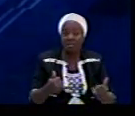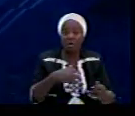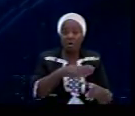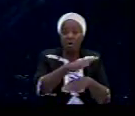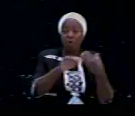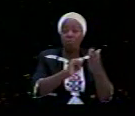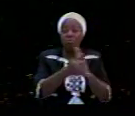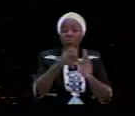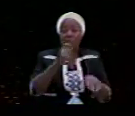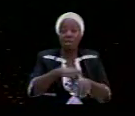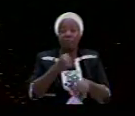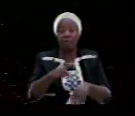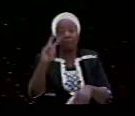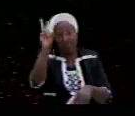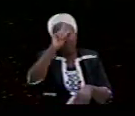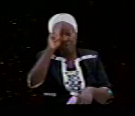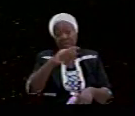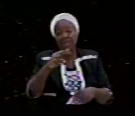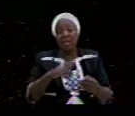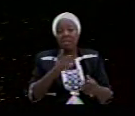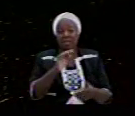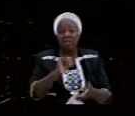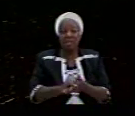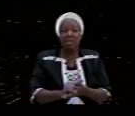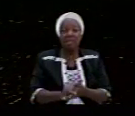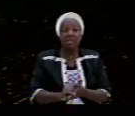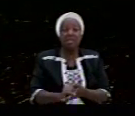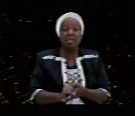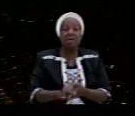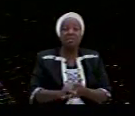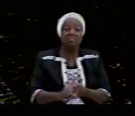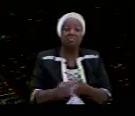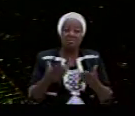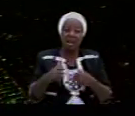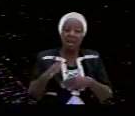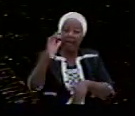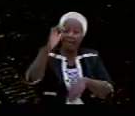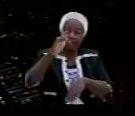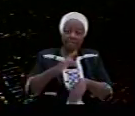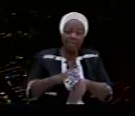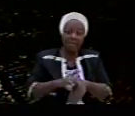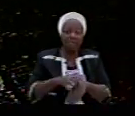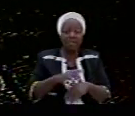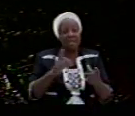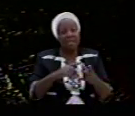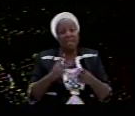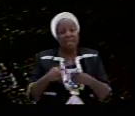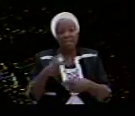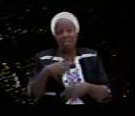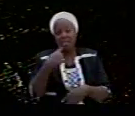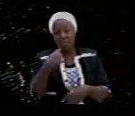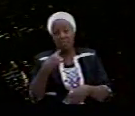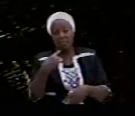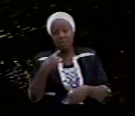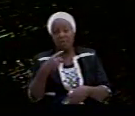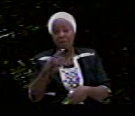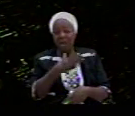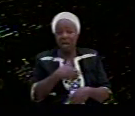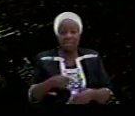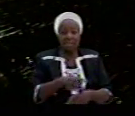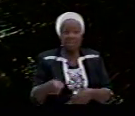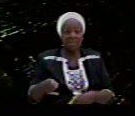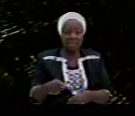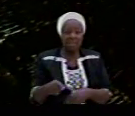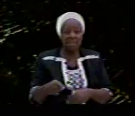of ignorance that they acted and they spoke and they did things they shouldn't